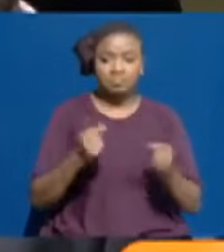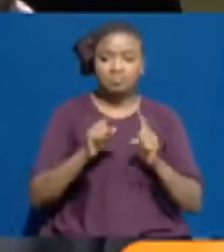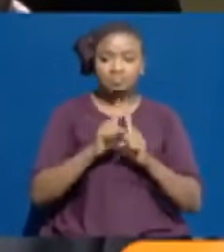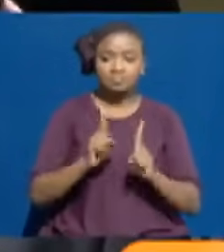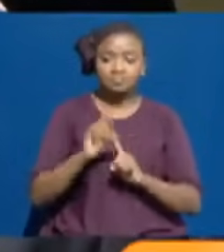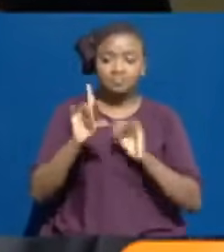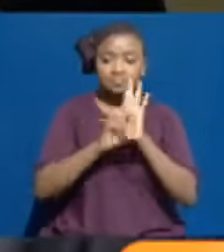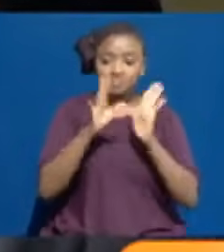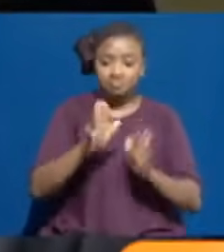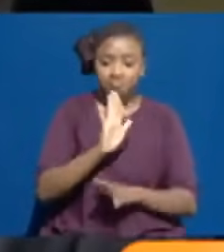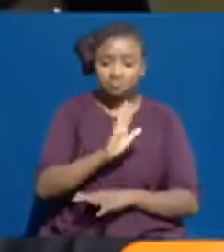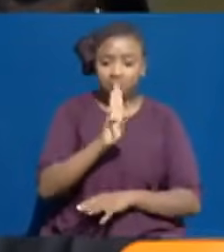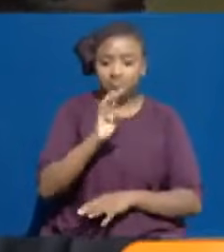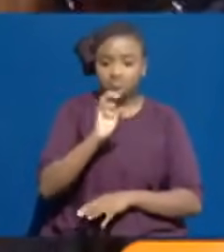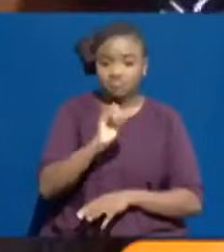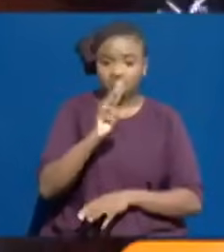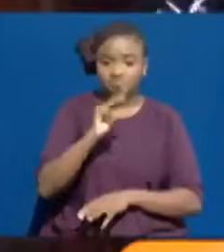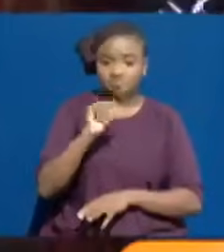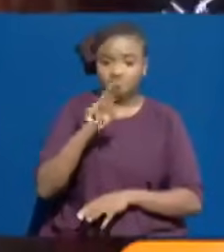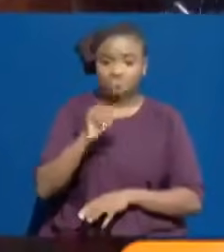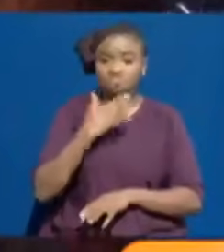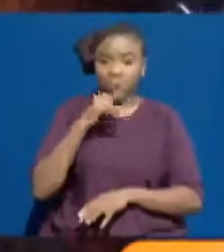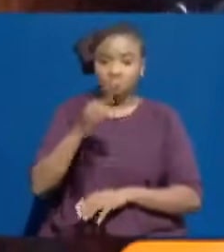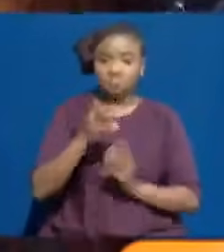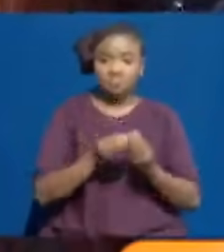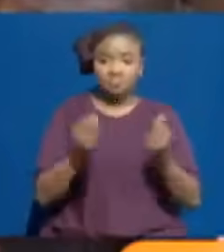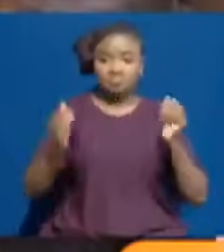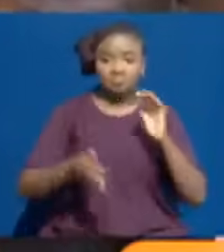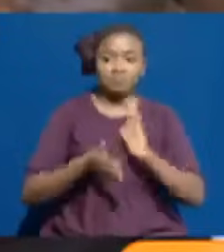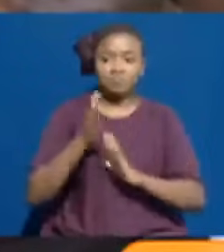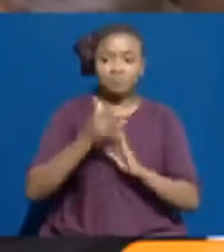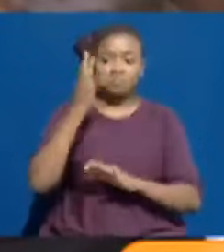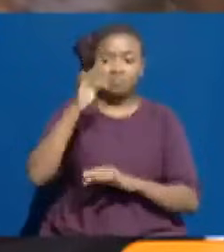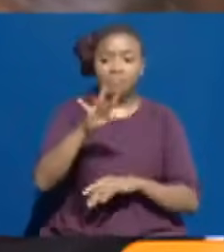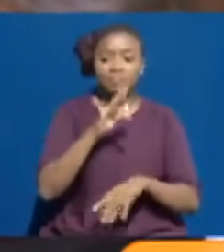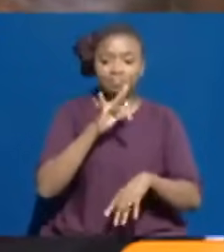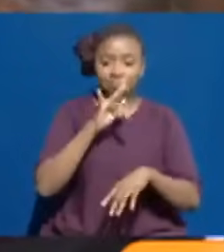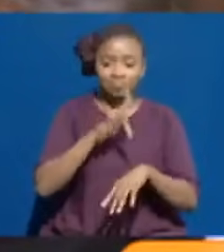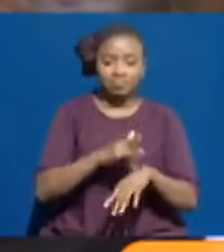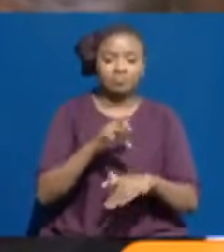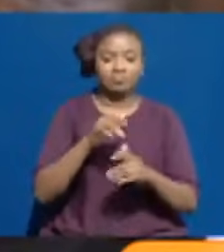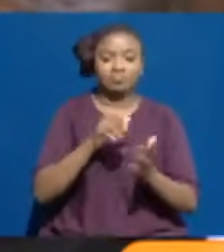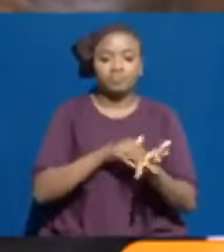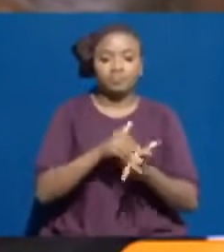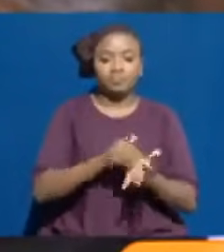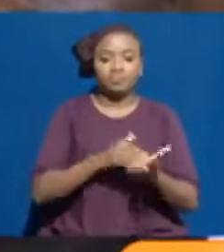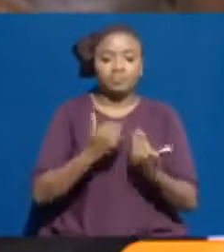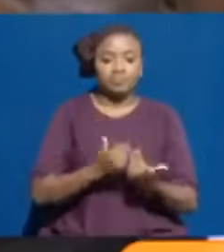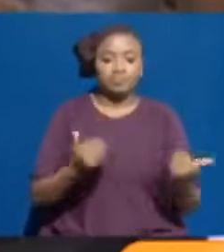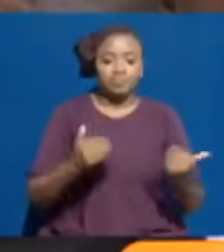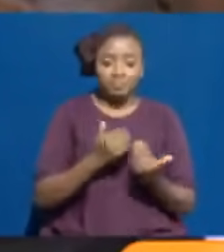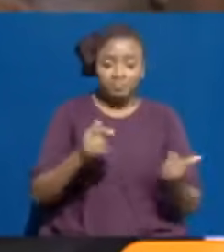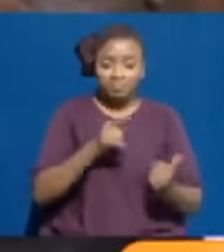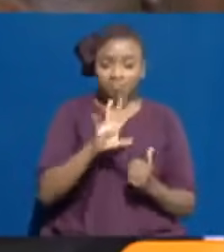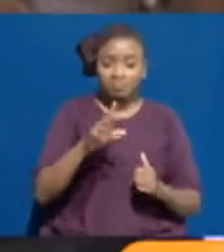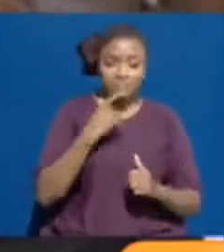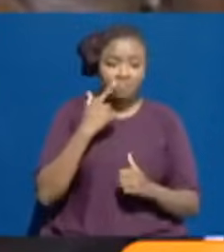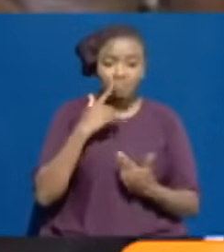the matters certified as urgent. An attack on vulnerable children who are